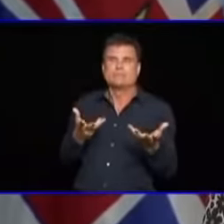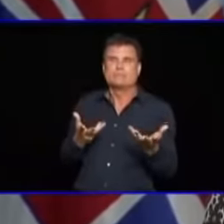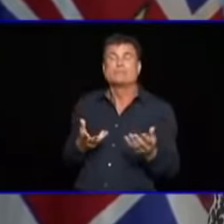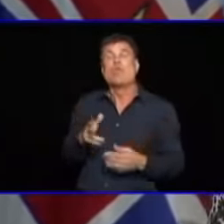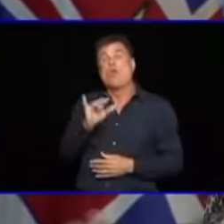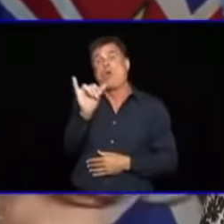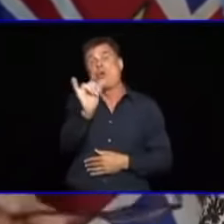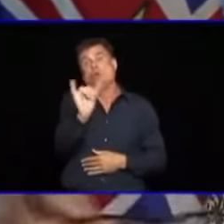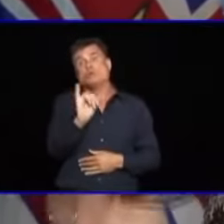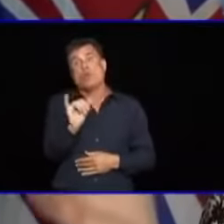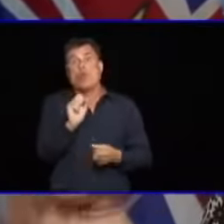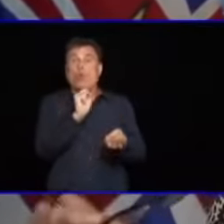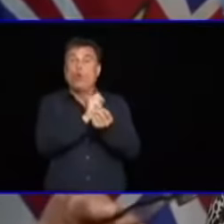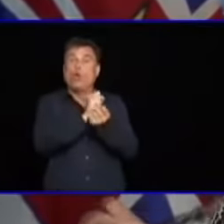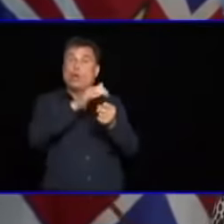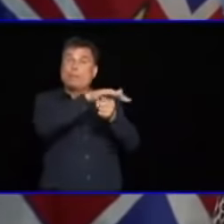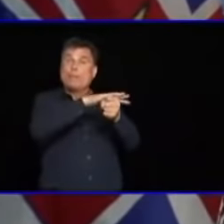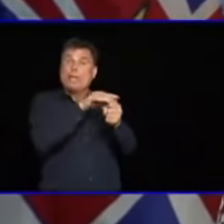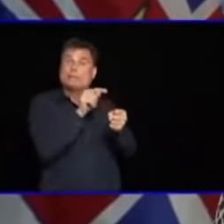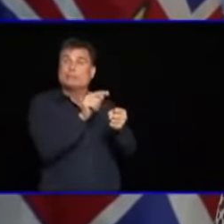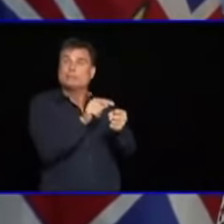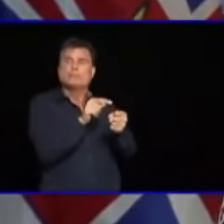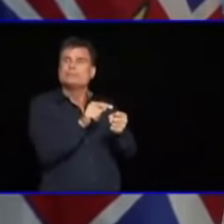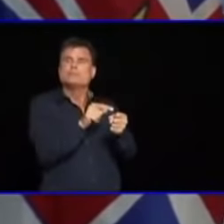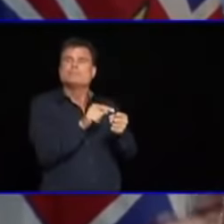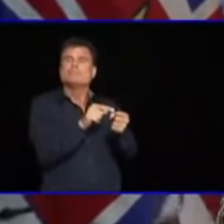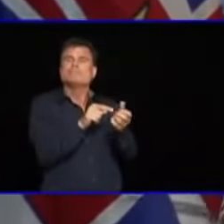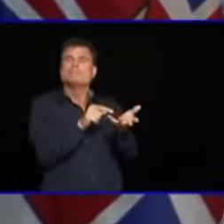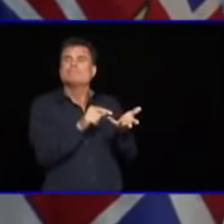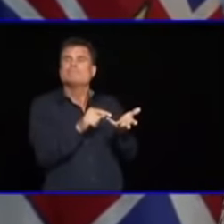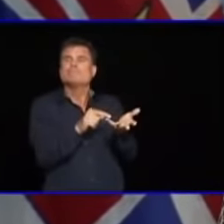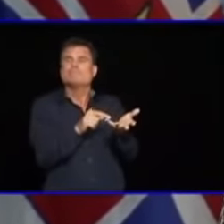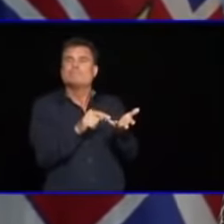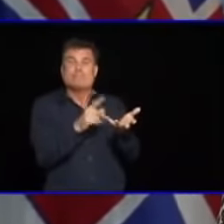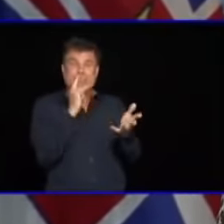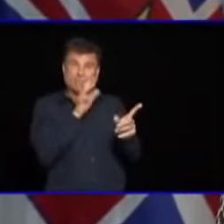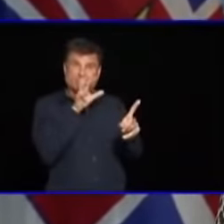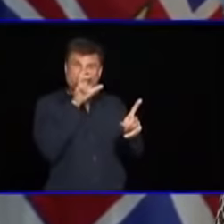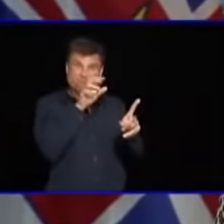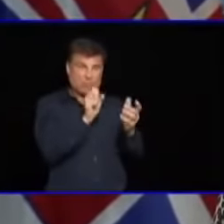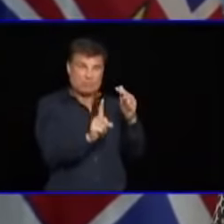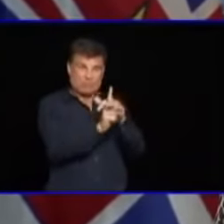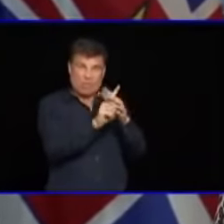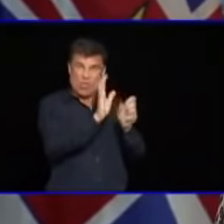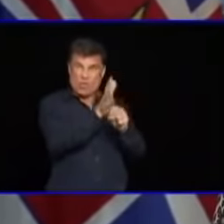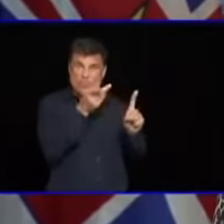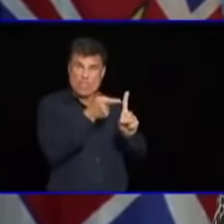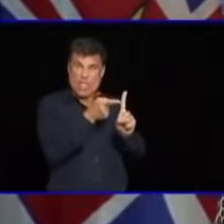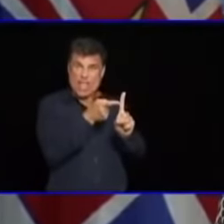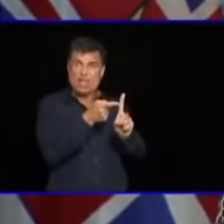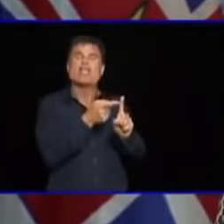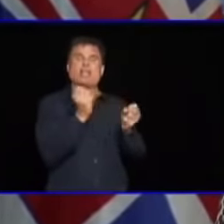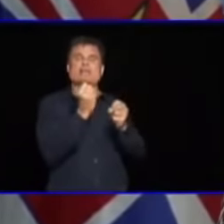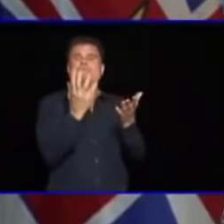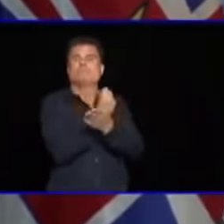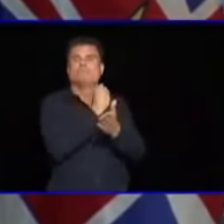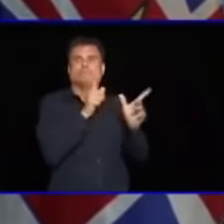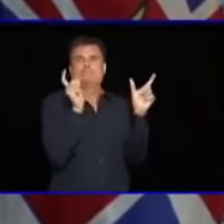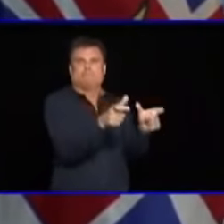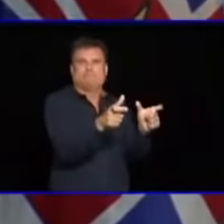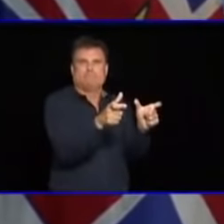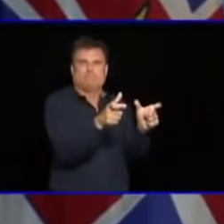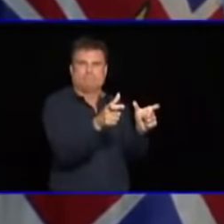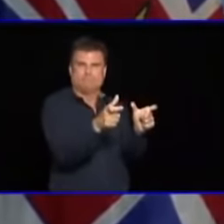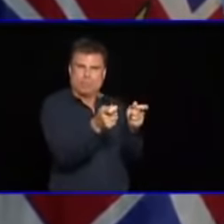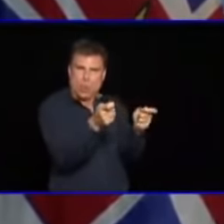3 people or maybe more within a workplace, and we can put in place those measures that protect people. So here in BC, one of